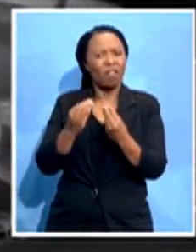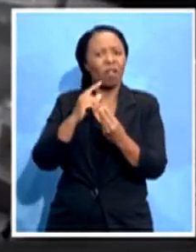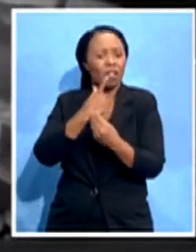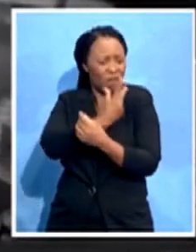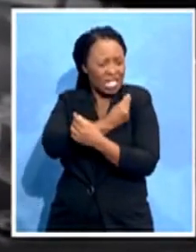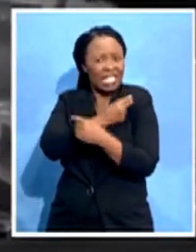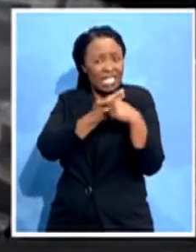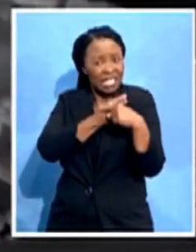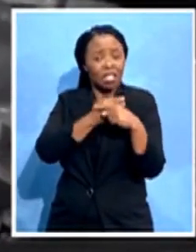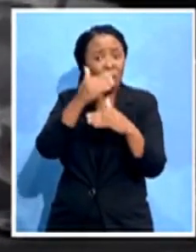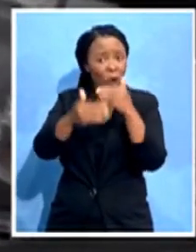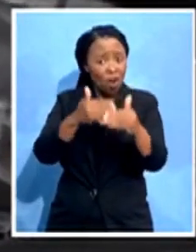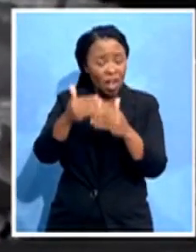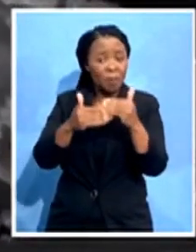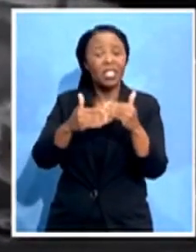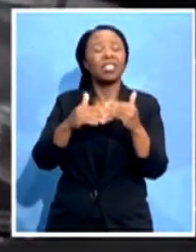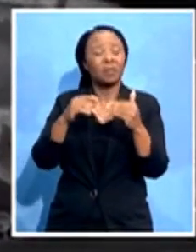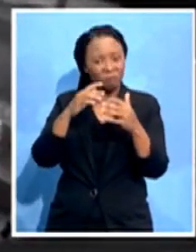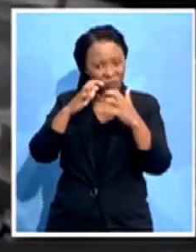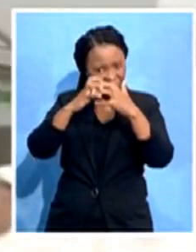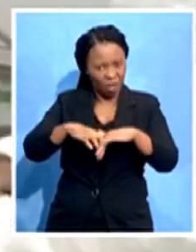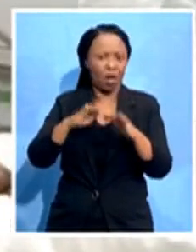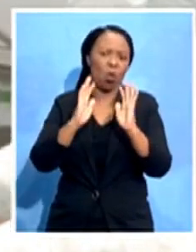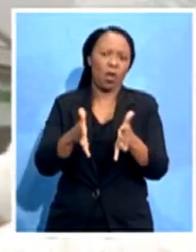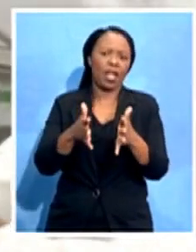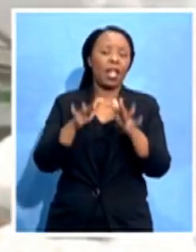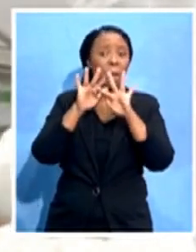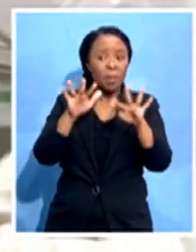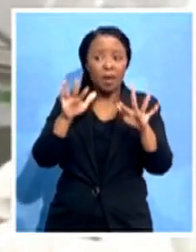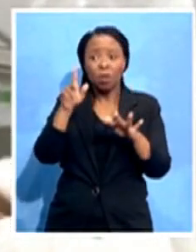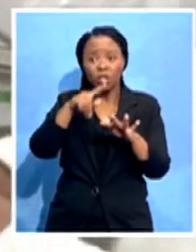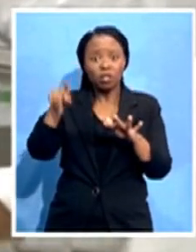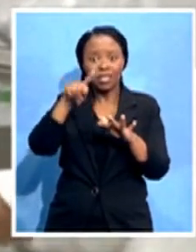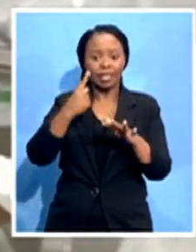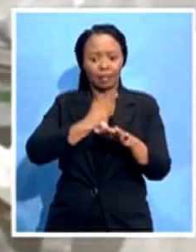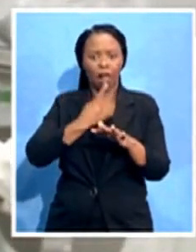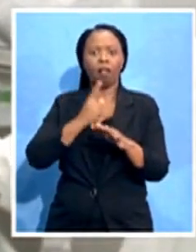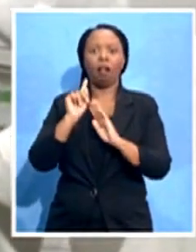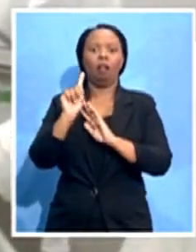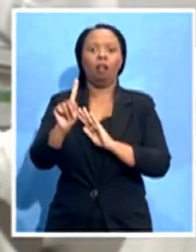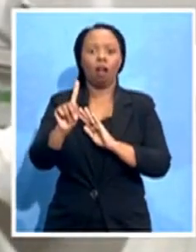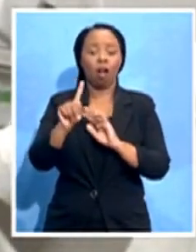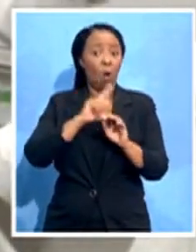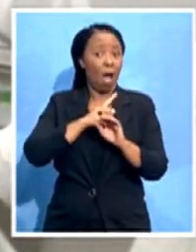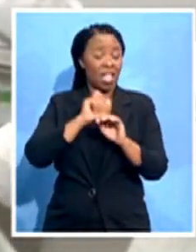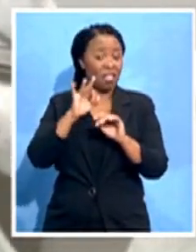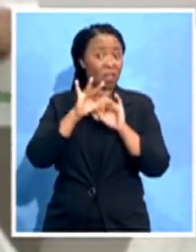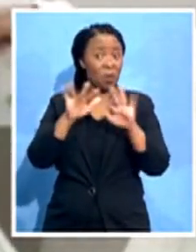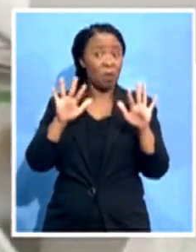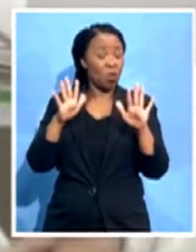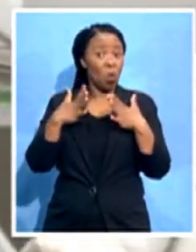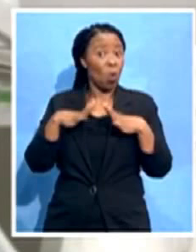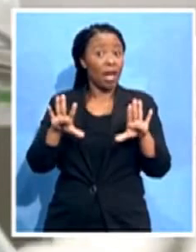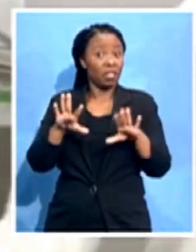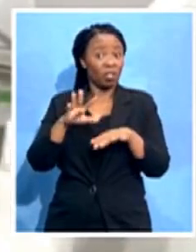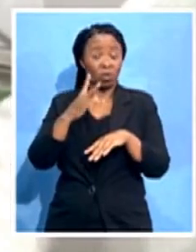for people to avail themselves. Because if people don't see people being vaccinated, then people will